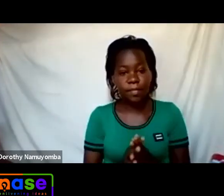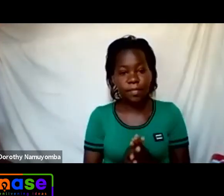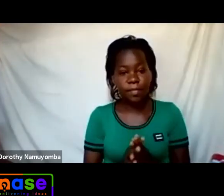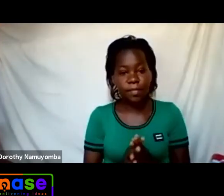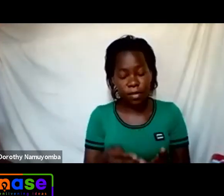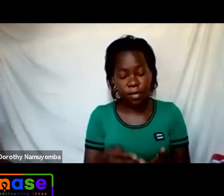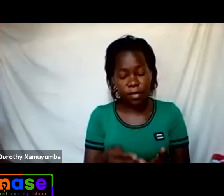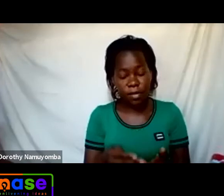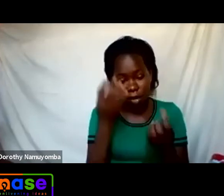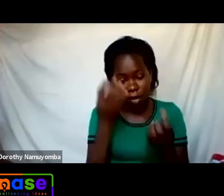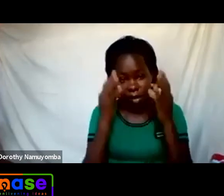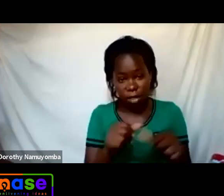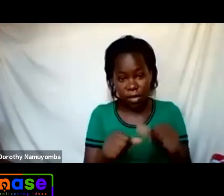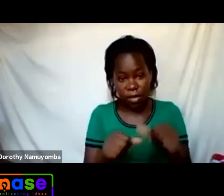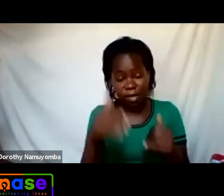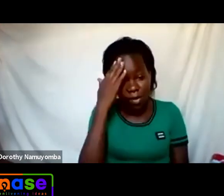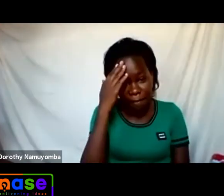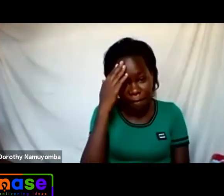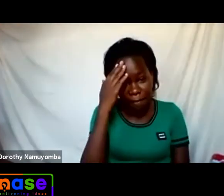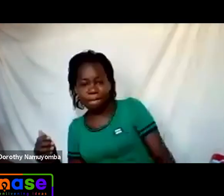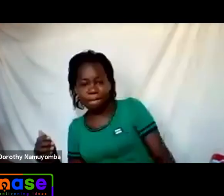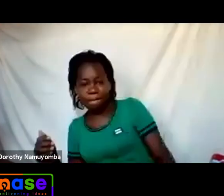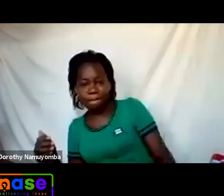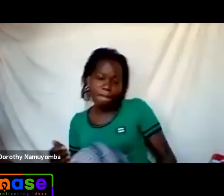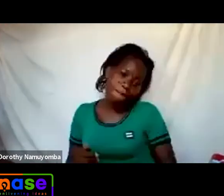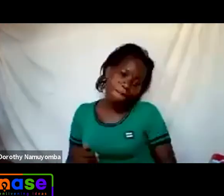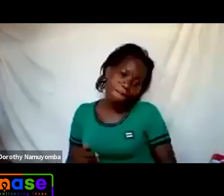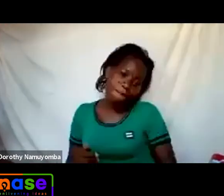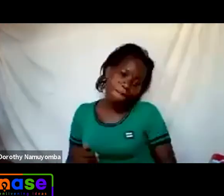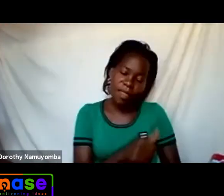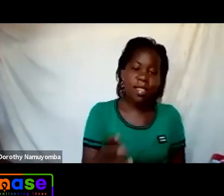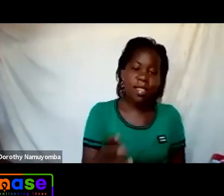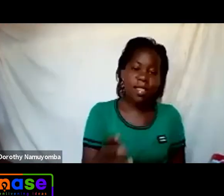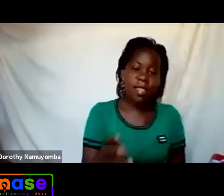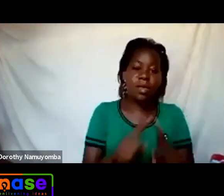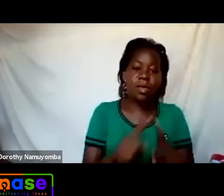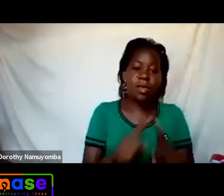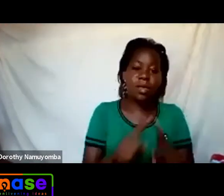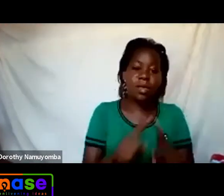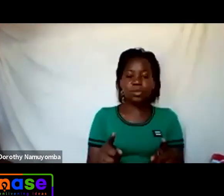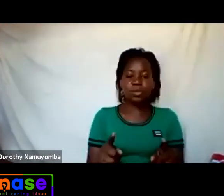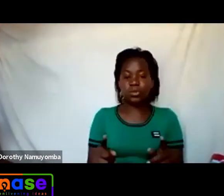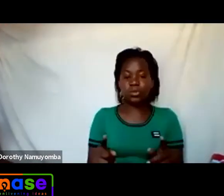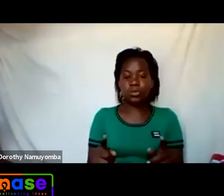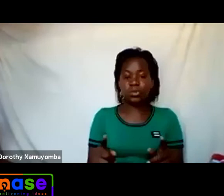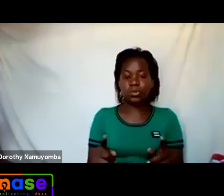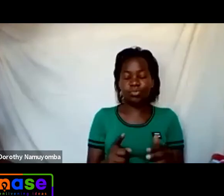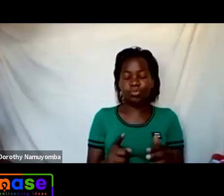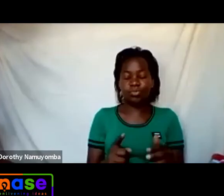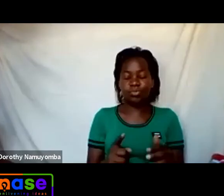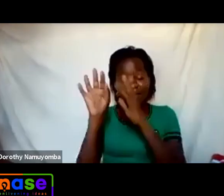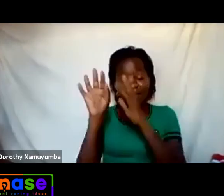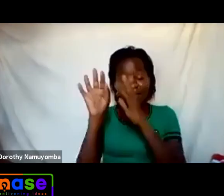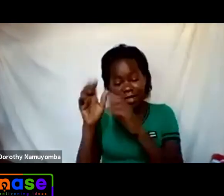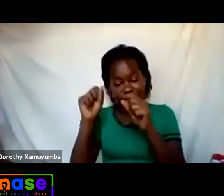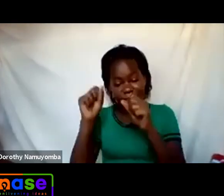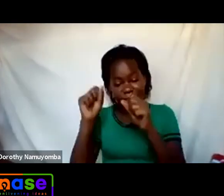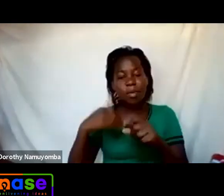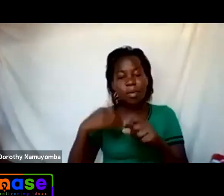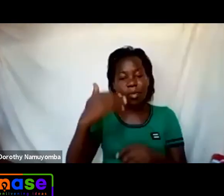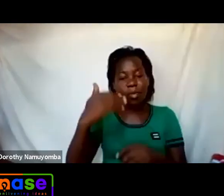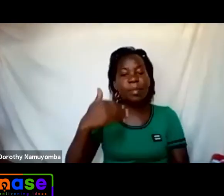it in other ways, but there are no shortcuts to success. I agree with you guys entirely that you have to put yourself